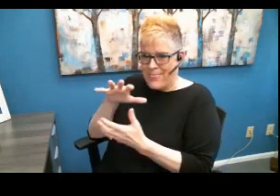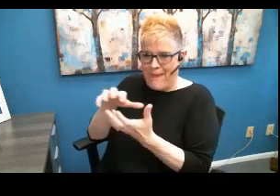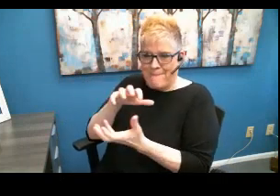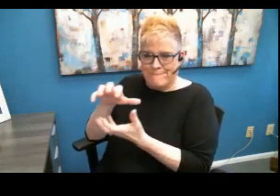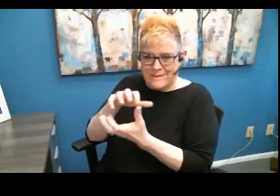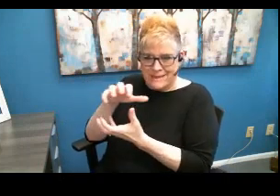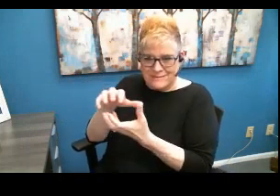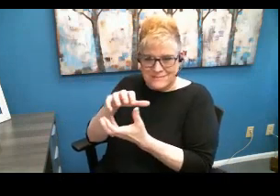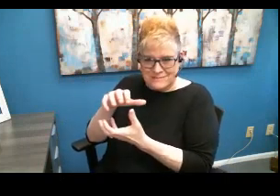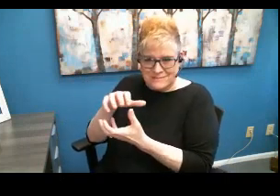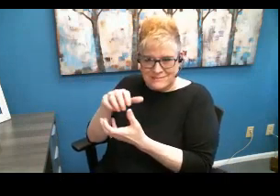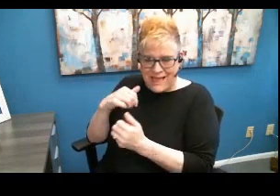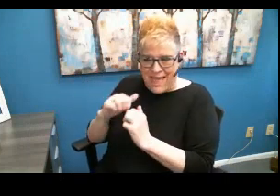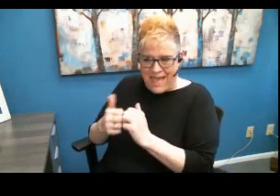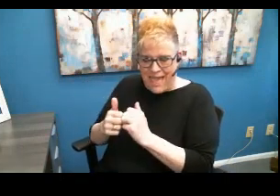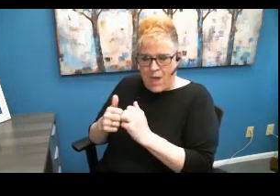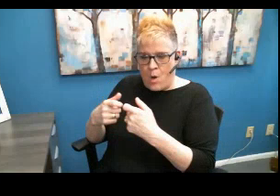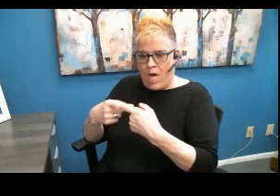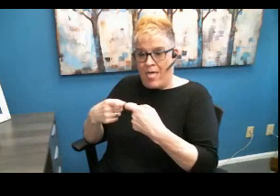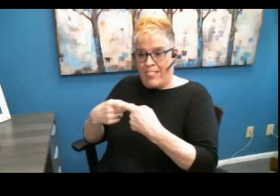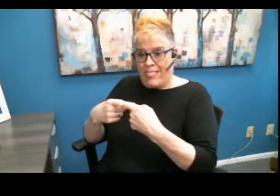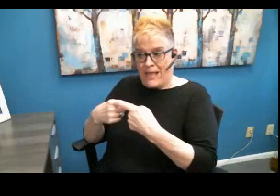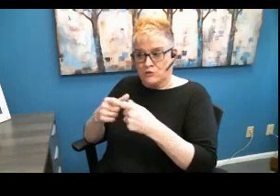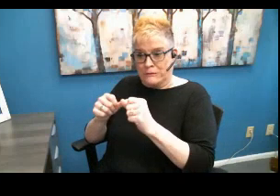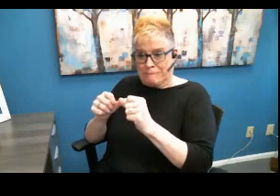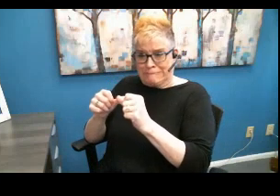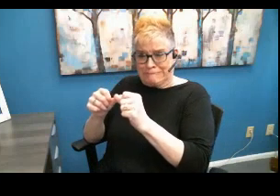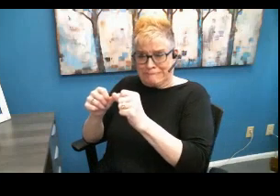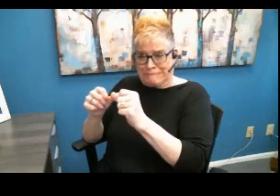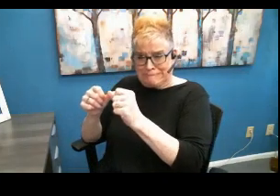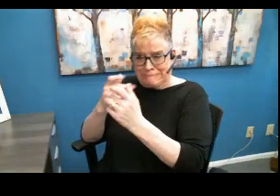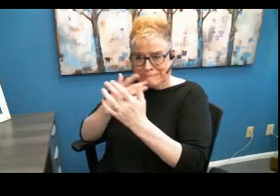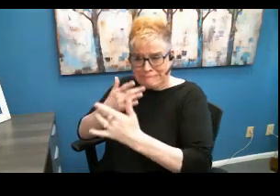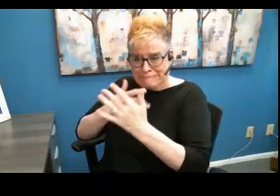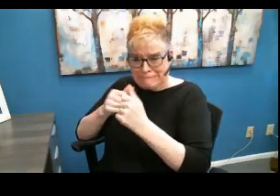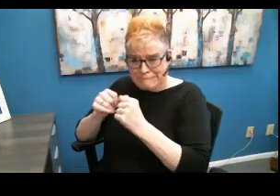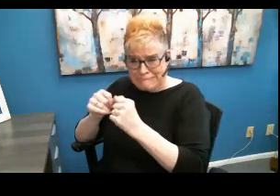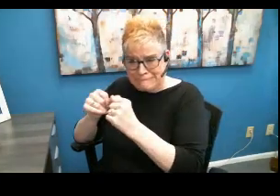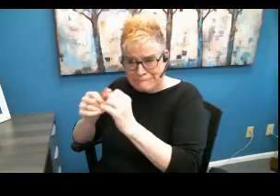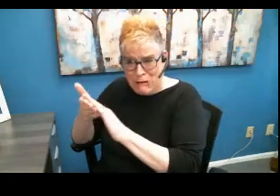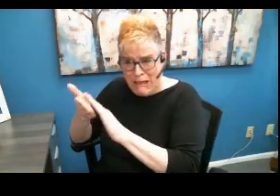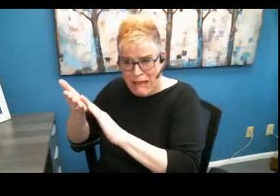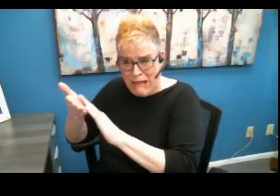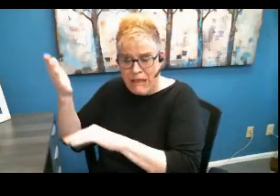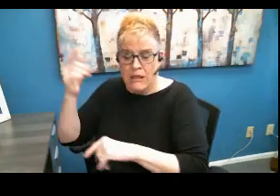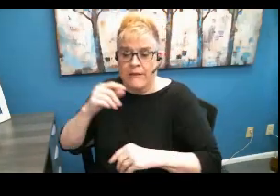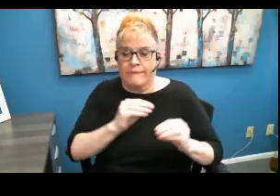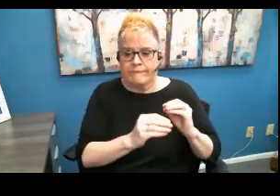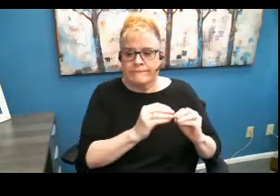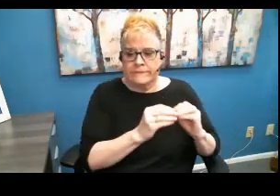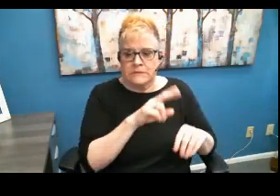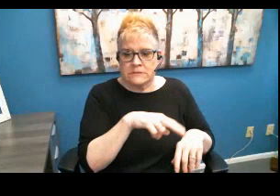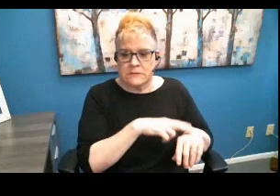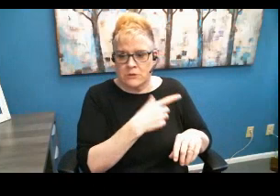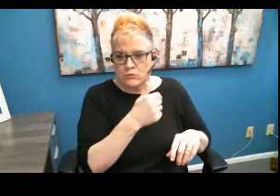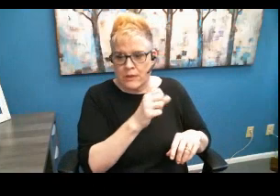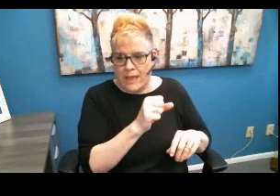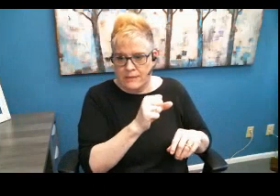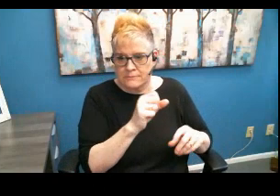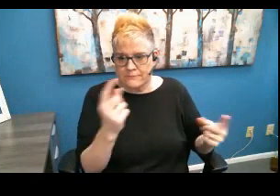on how the electric grid is holding up and how the natural gas disruption is.